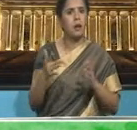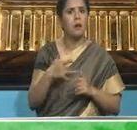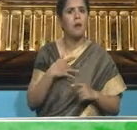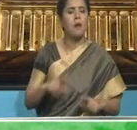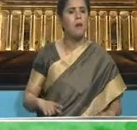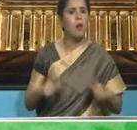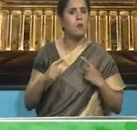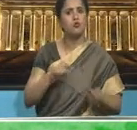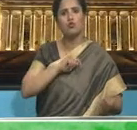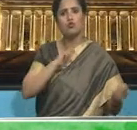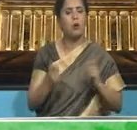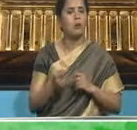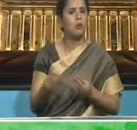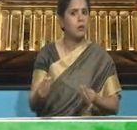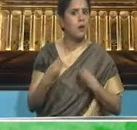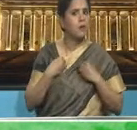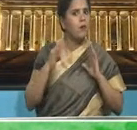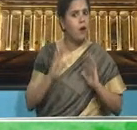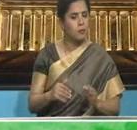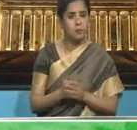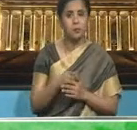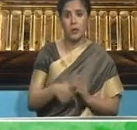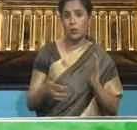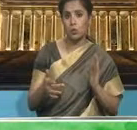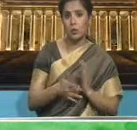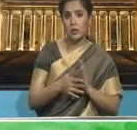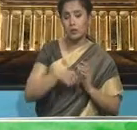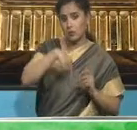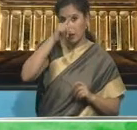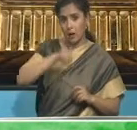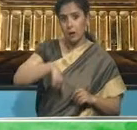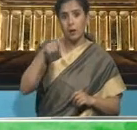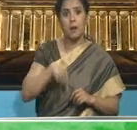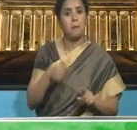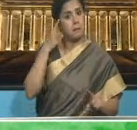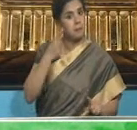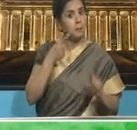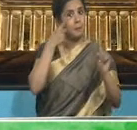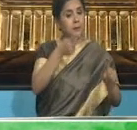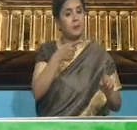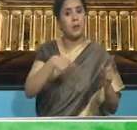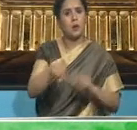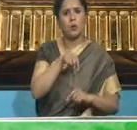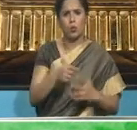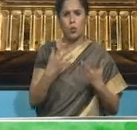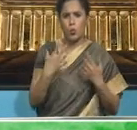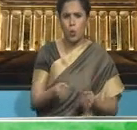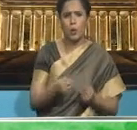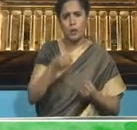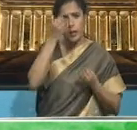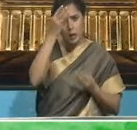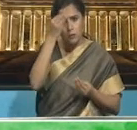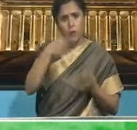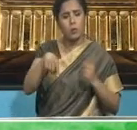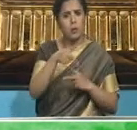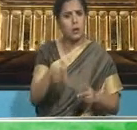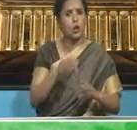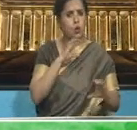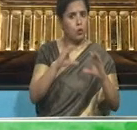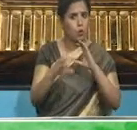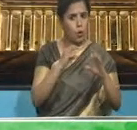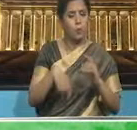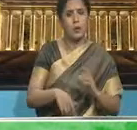life-changing possibilities. The Digital India Mission is striving to make information and